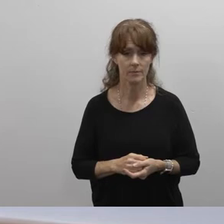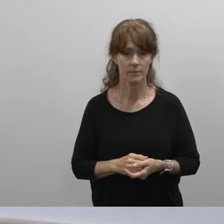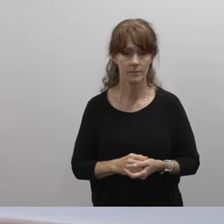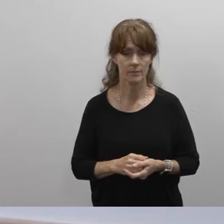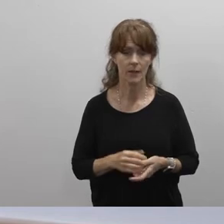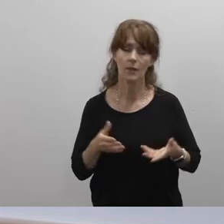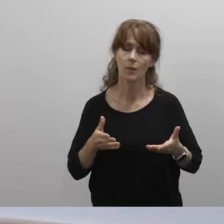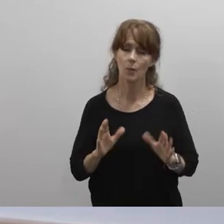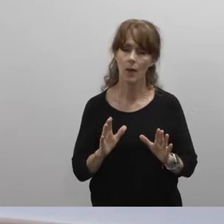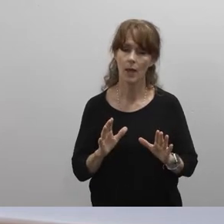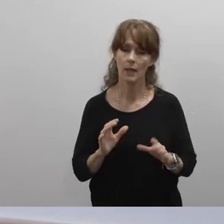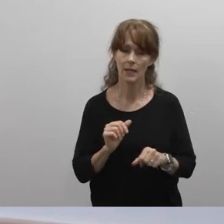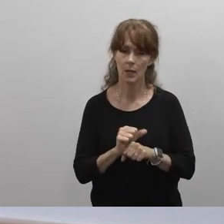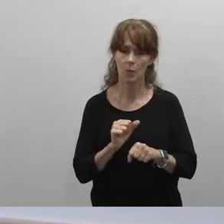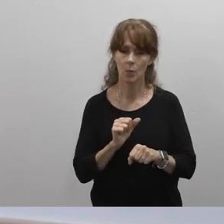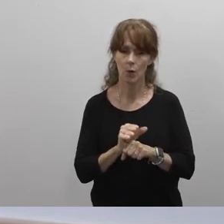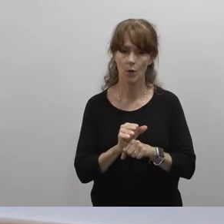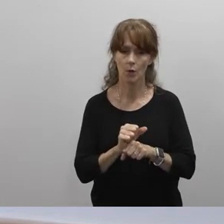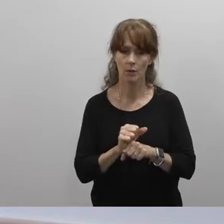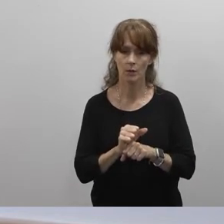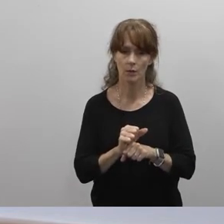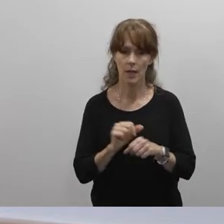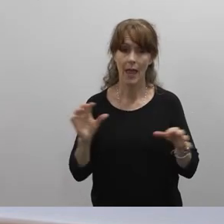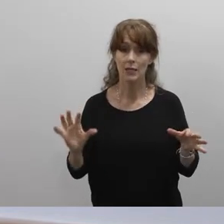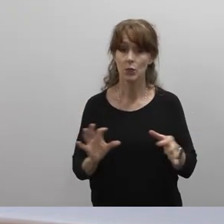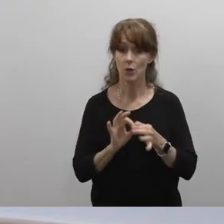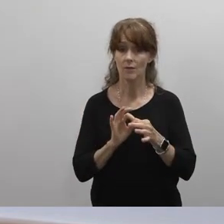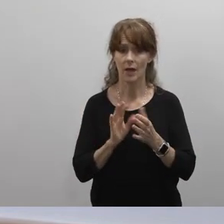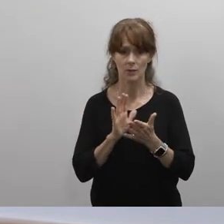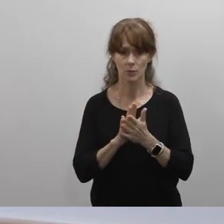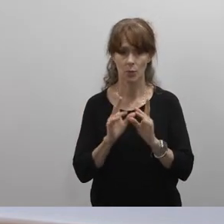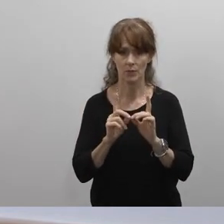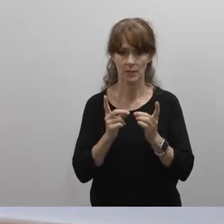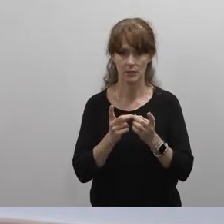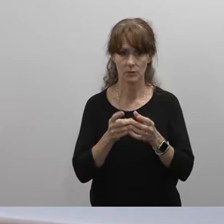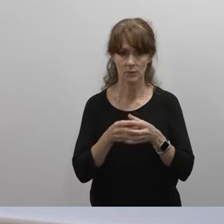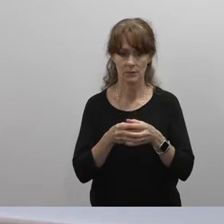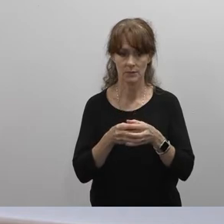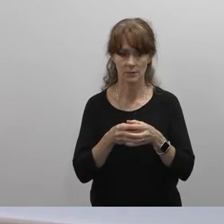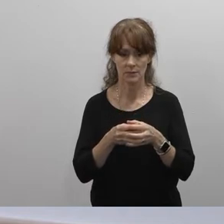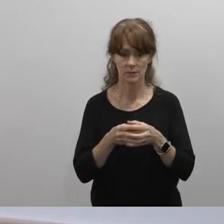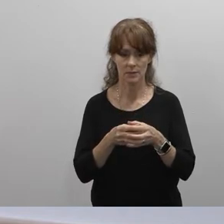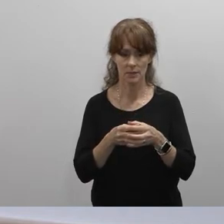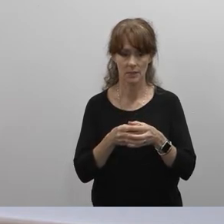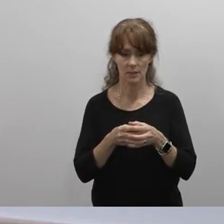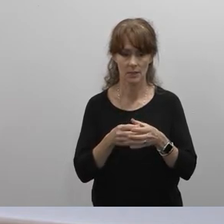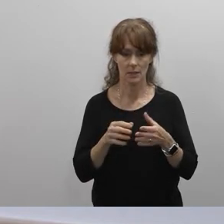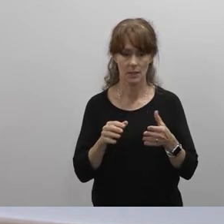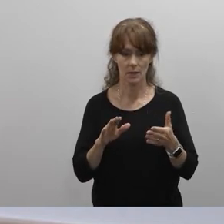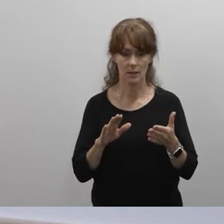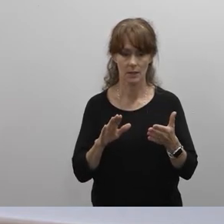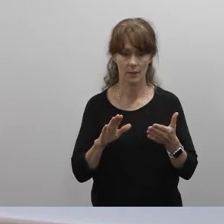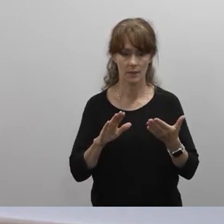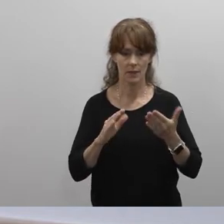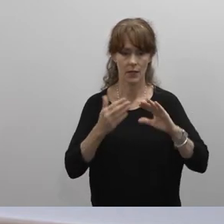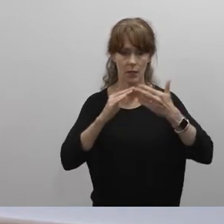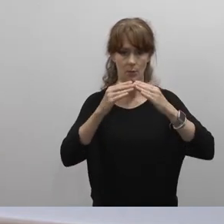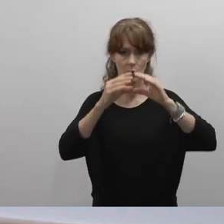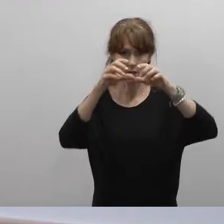the way it works at unified school districts is that there's a community at the